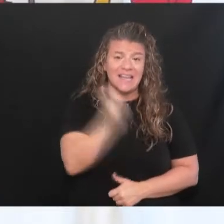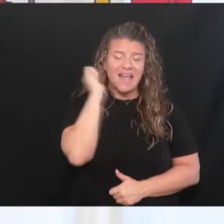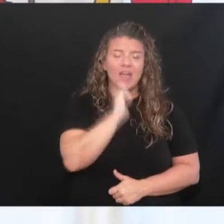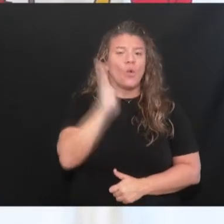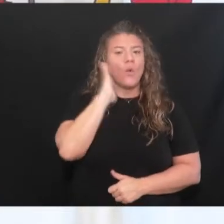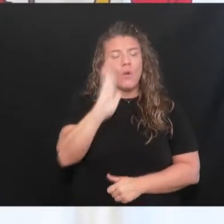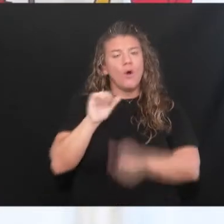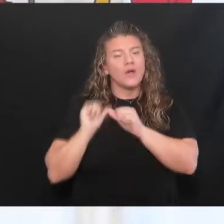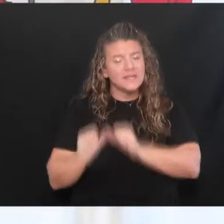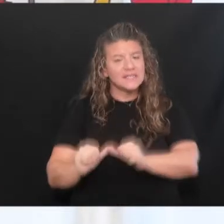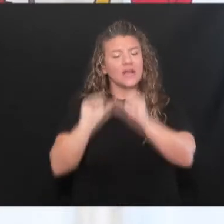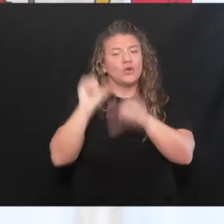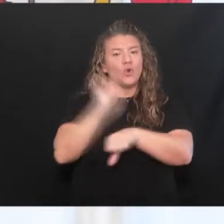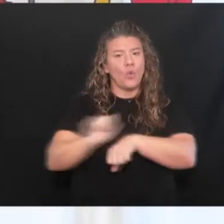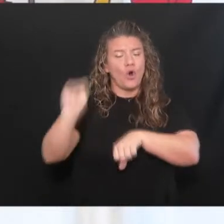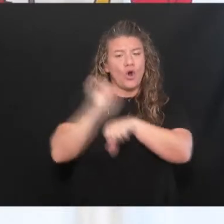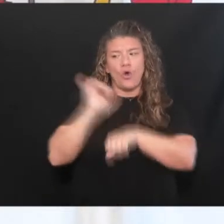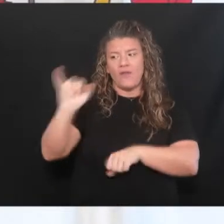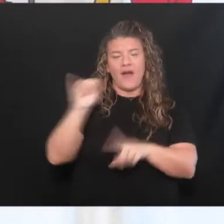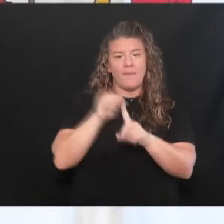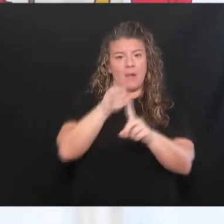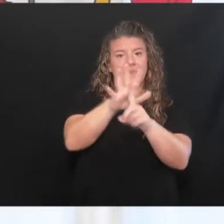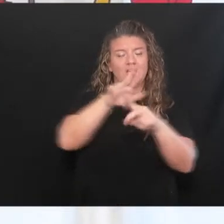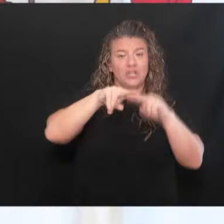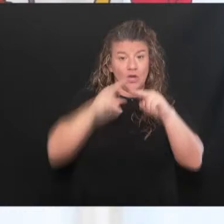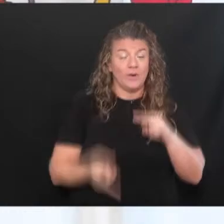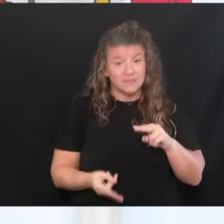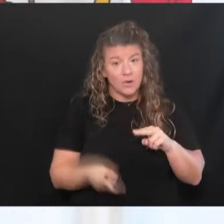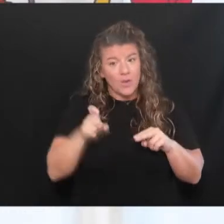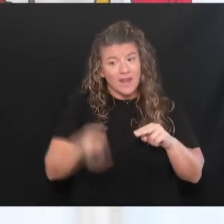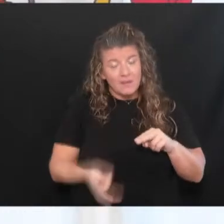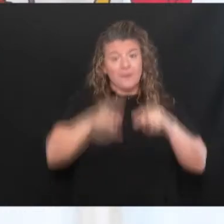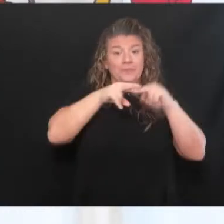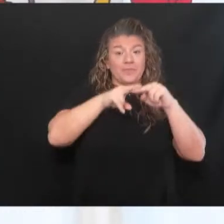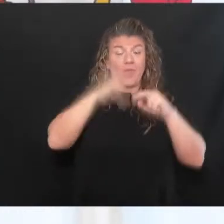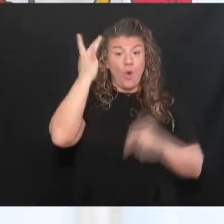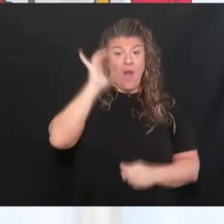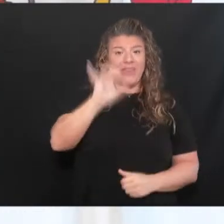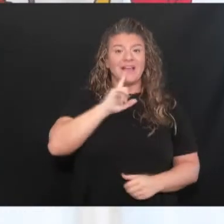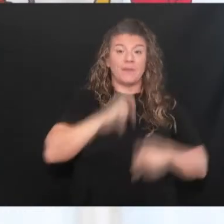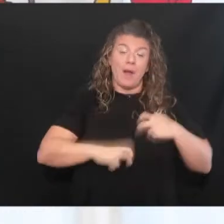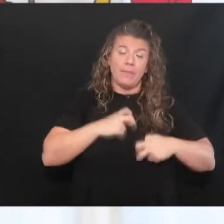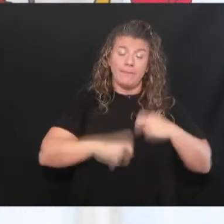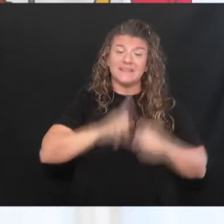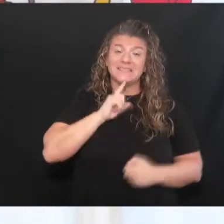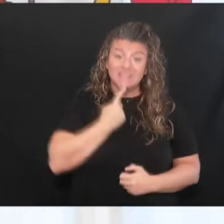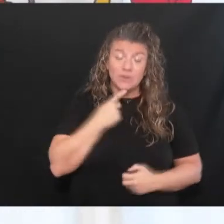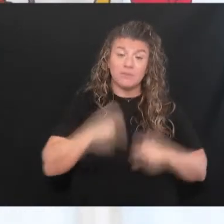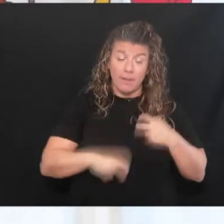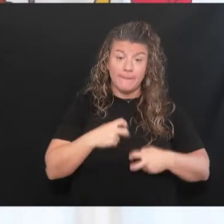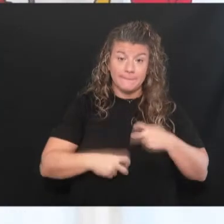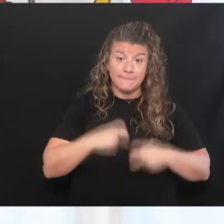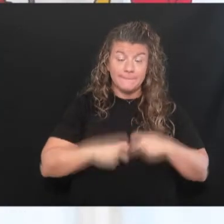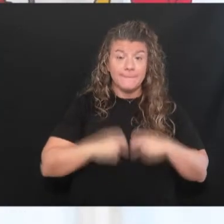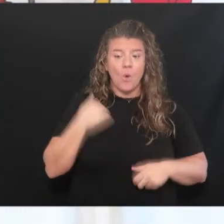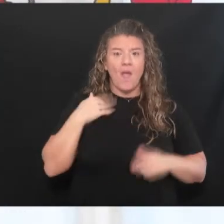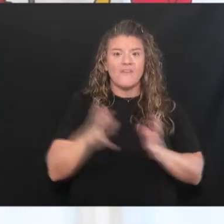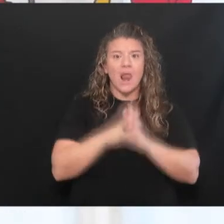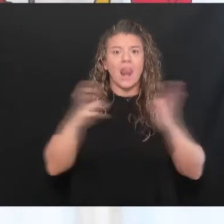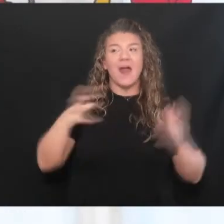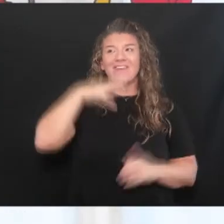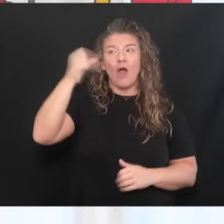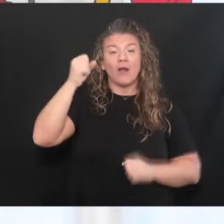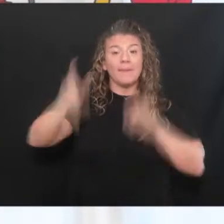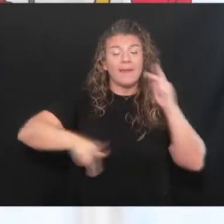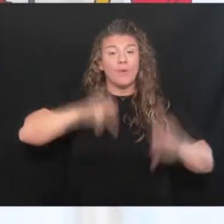going to continue to work on this population decrease, because that's a problem. That's a real problem. You got a lot of elderly